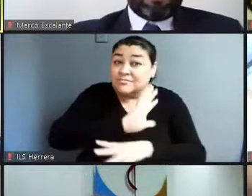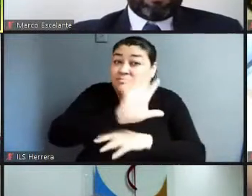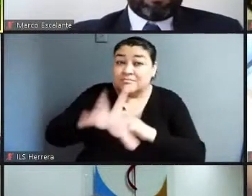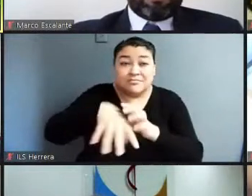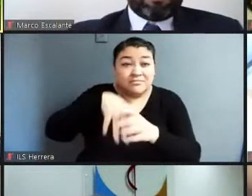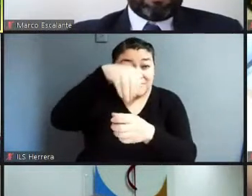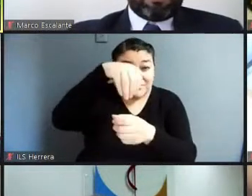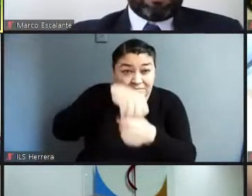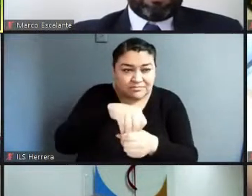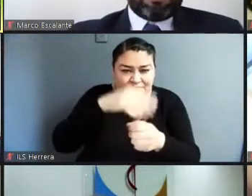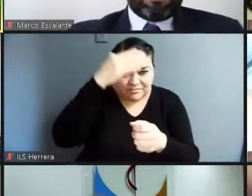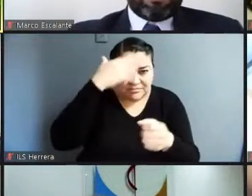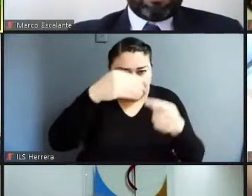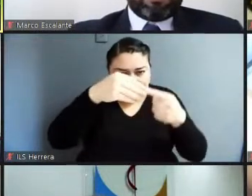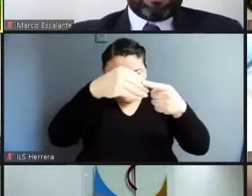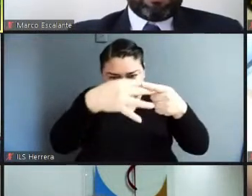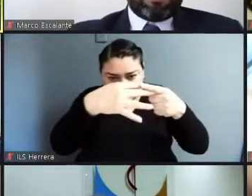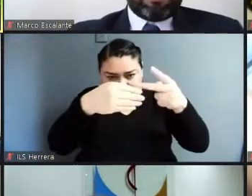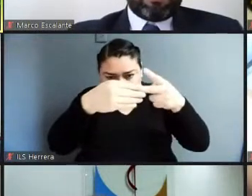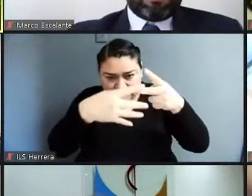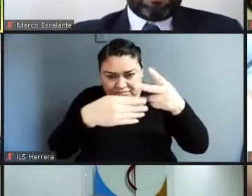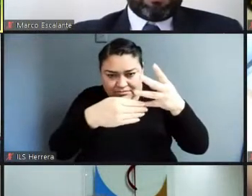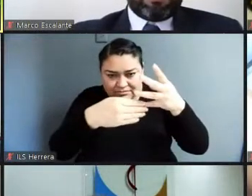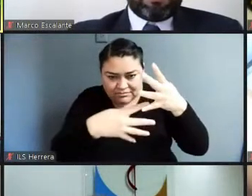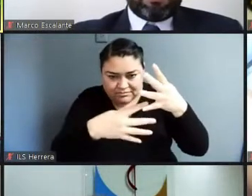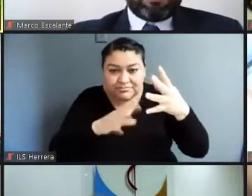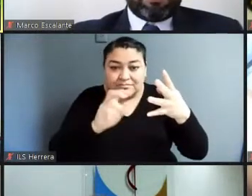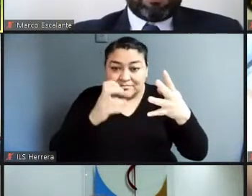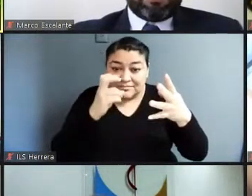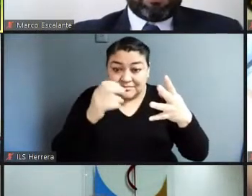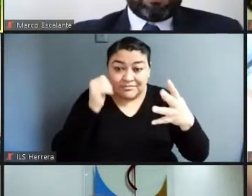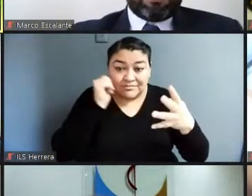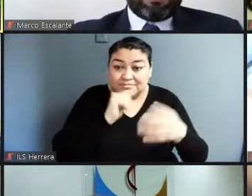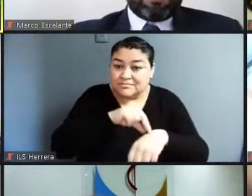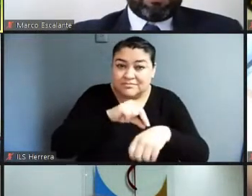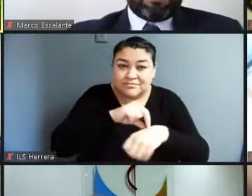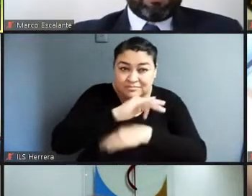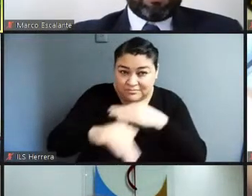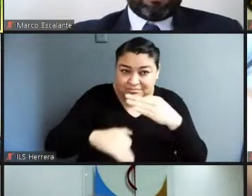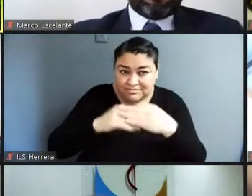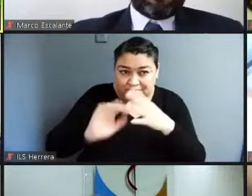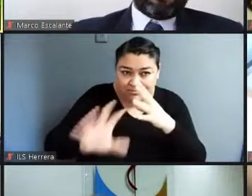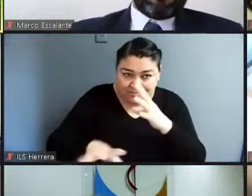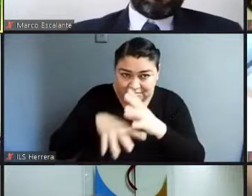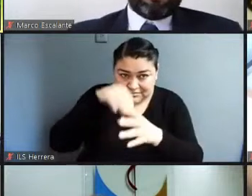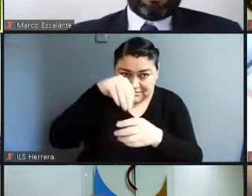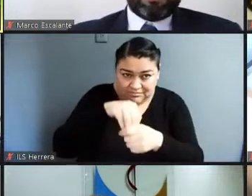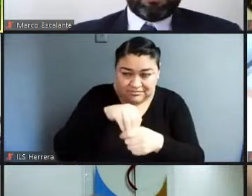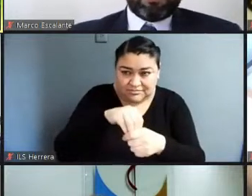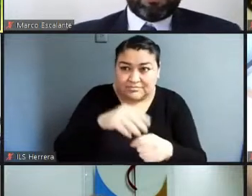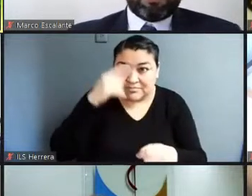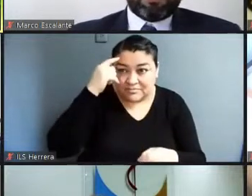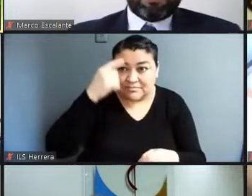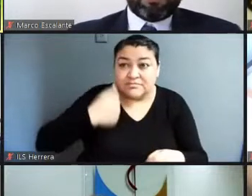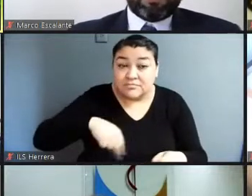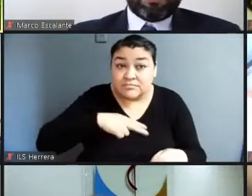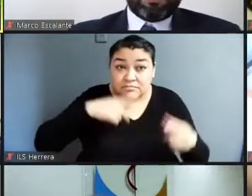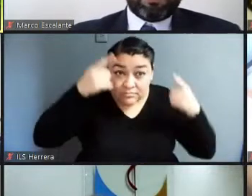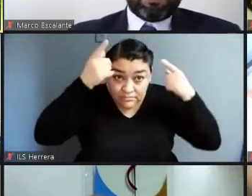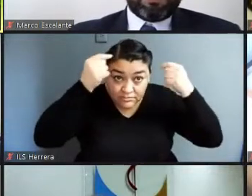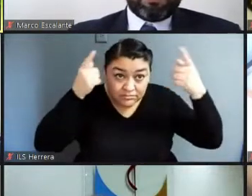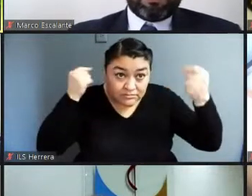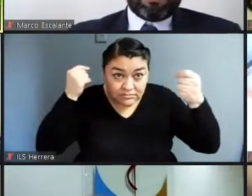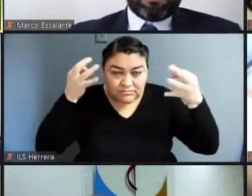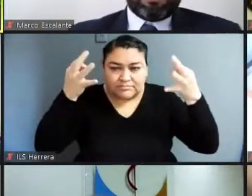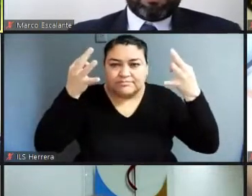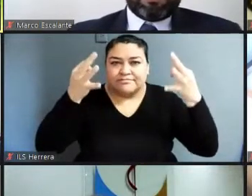competencies, but of everything that is articulated through competencies for the training of physicians so that we